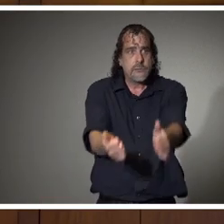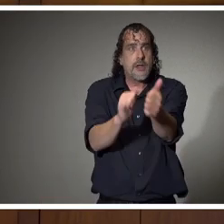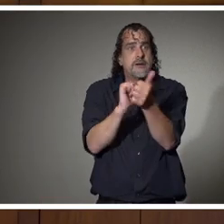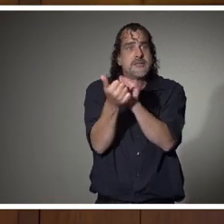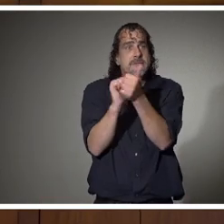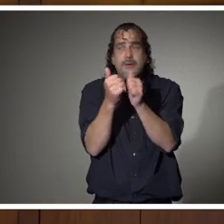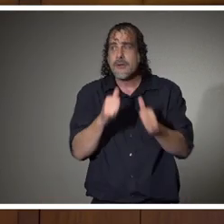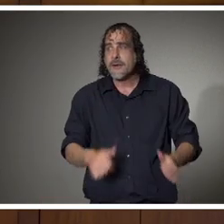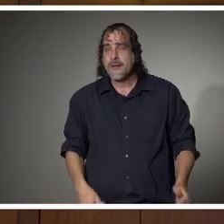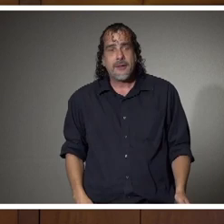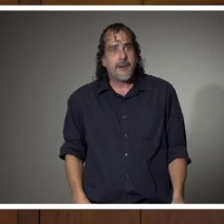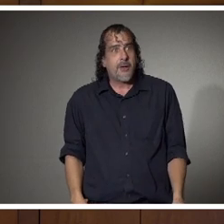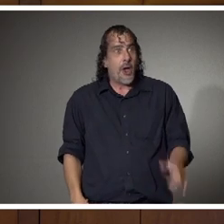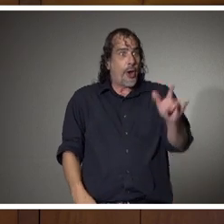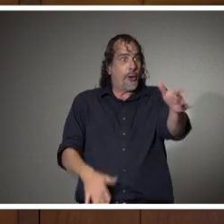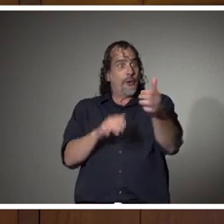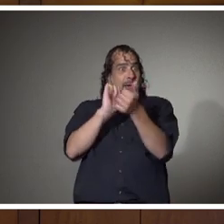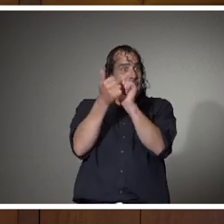When it comes to... No, you're kidding.